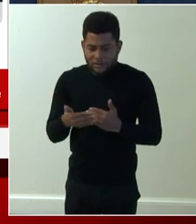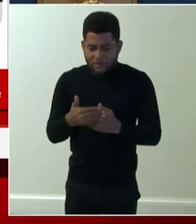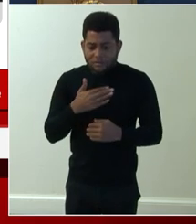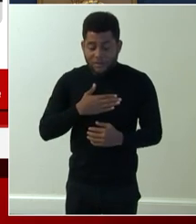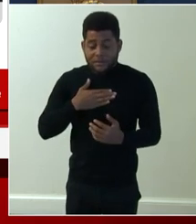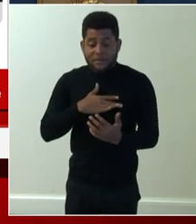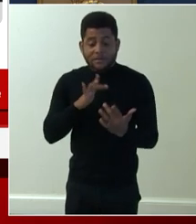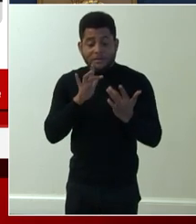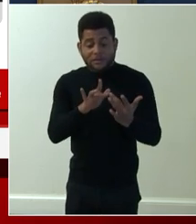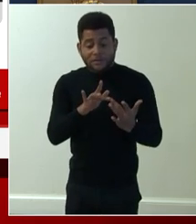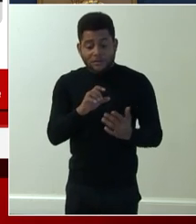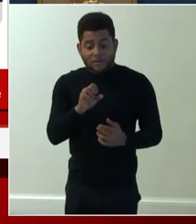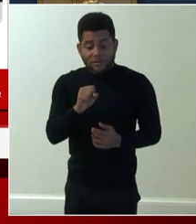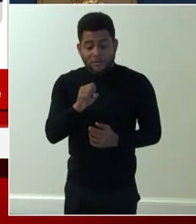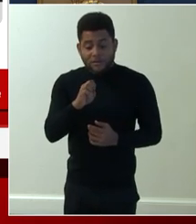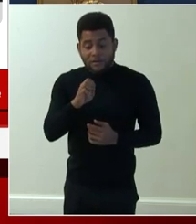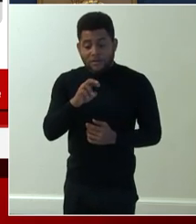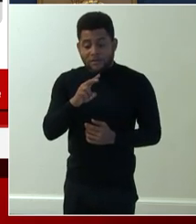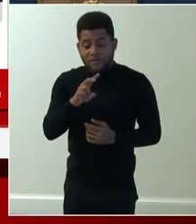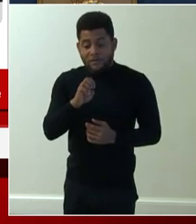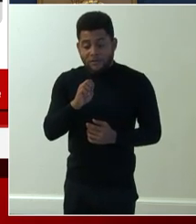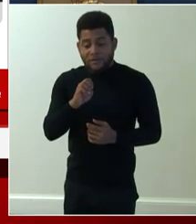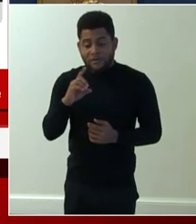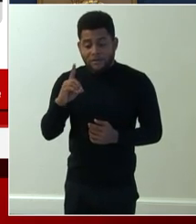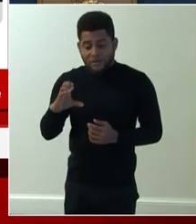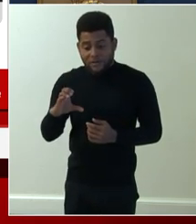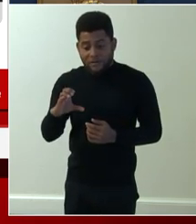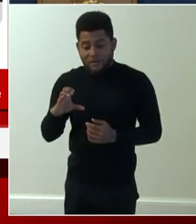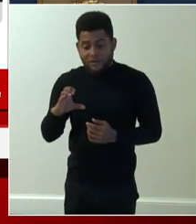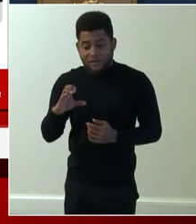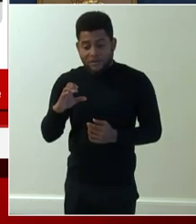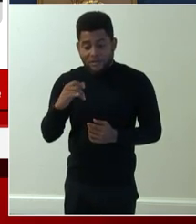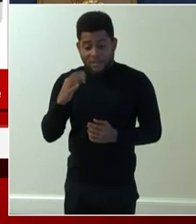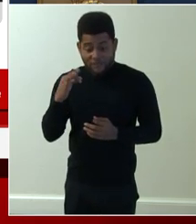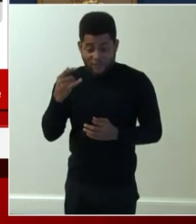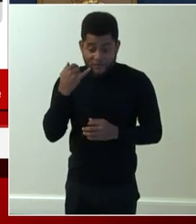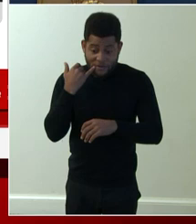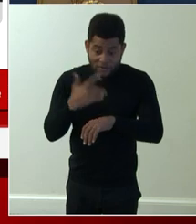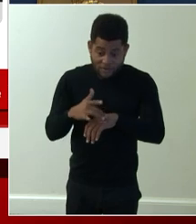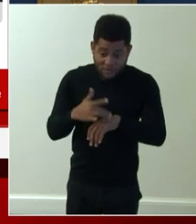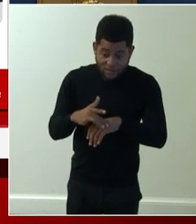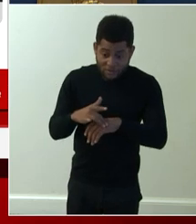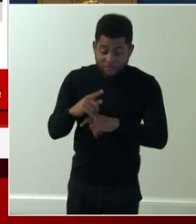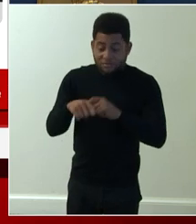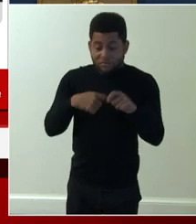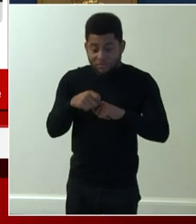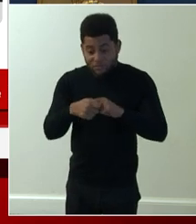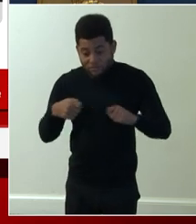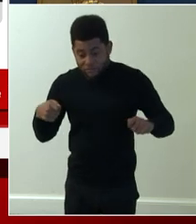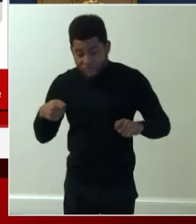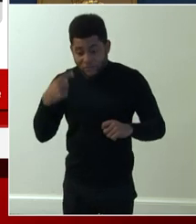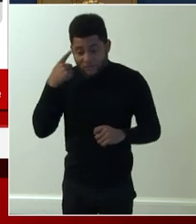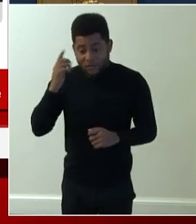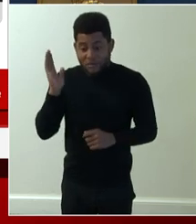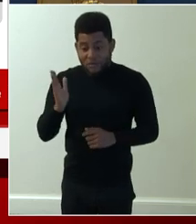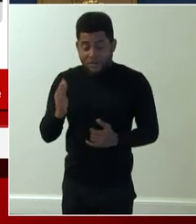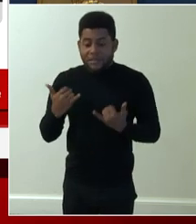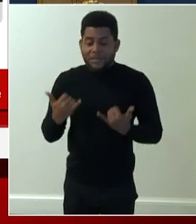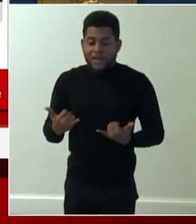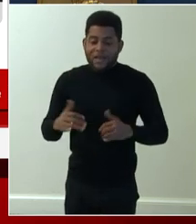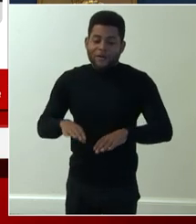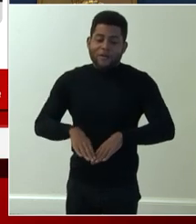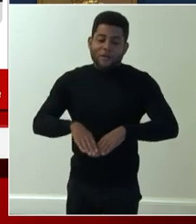DC if you are available. So that is our briefing, and I'm happy